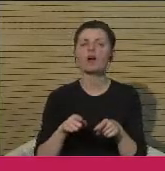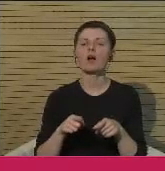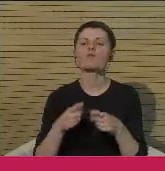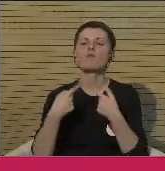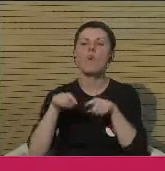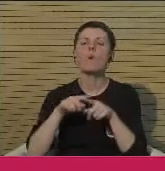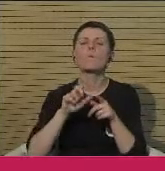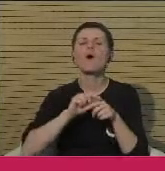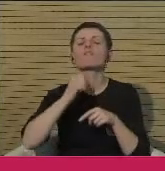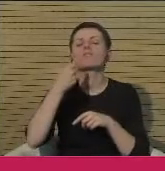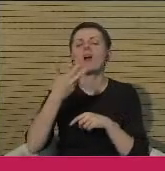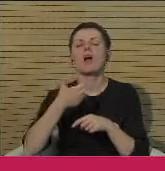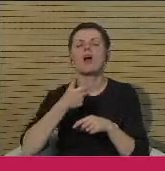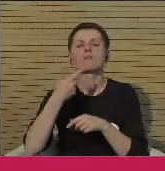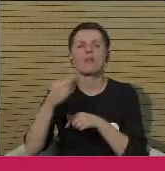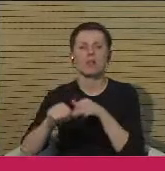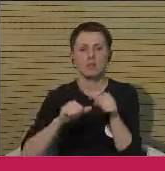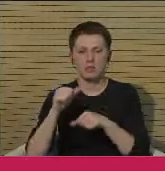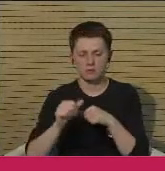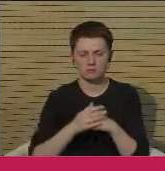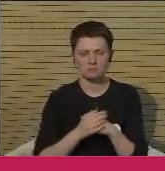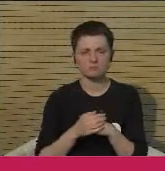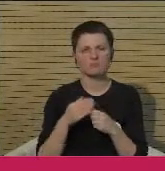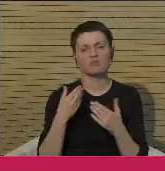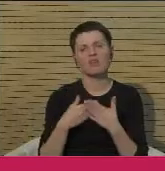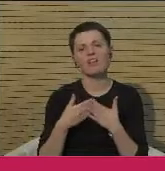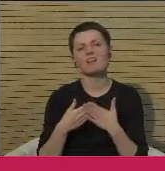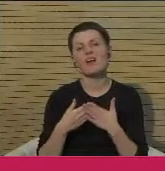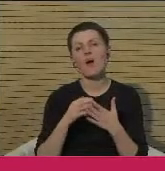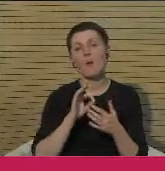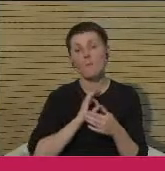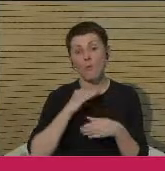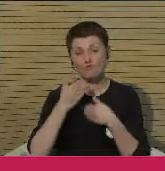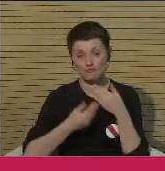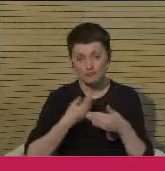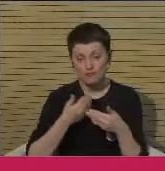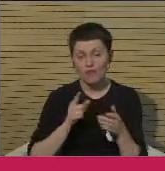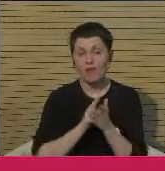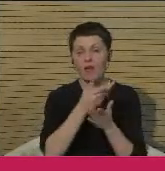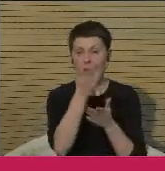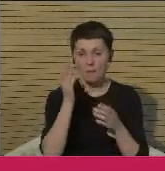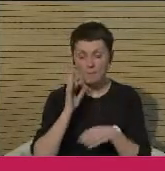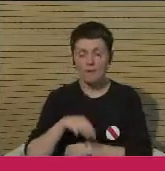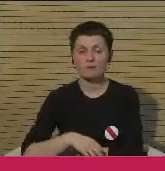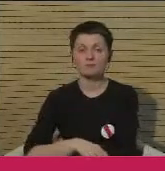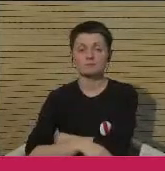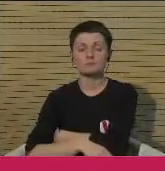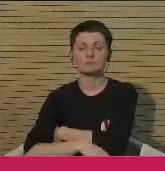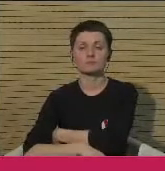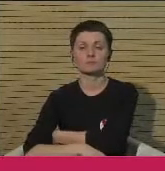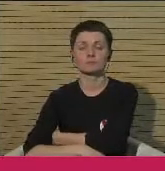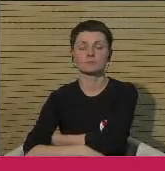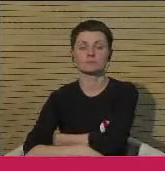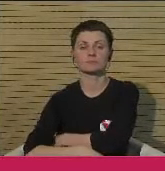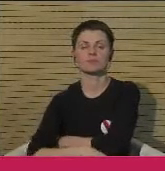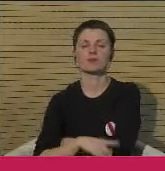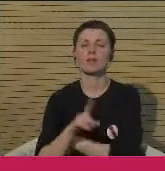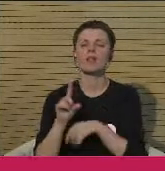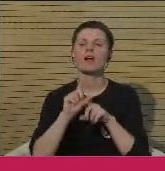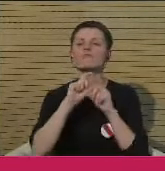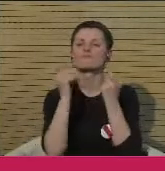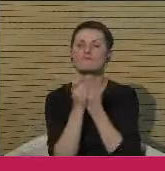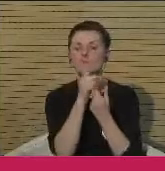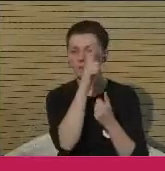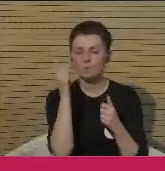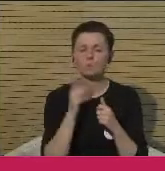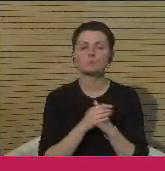true. It took many years, it took decades for certain plans to come true, and if I may pass any